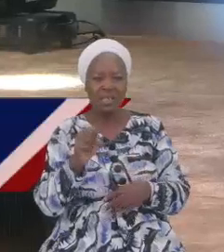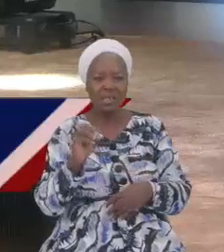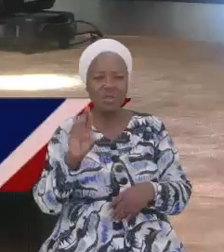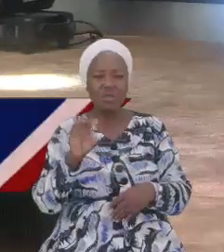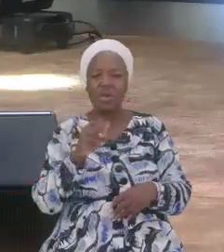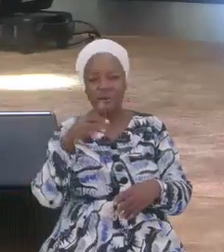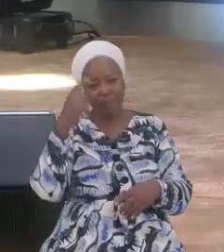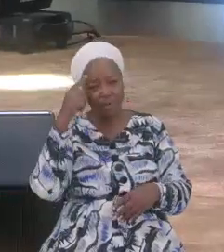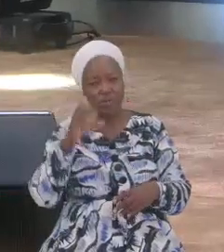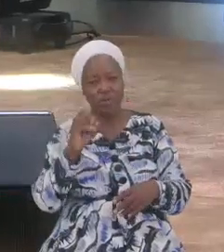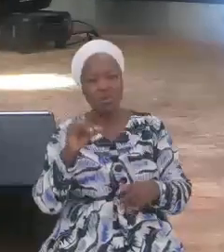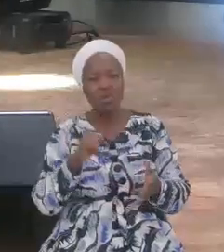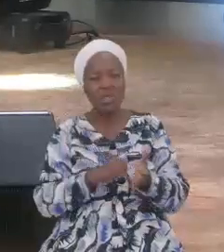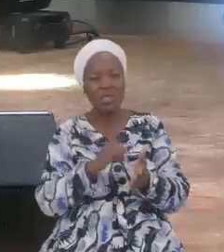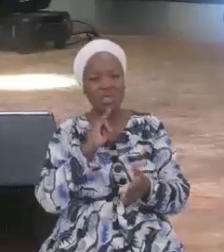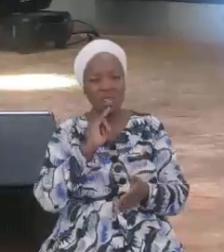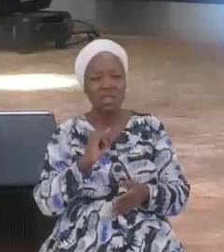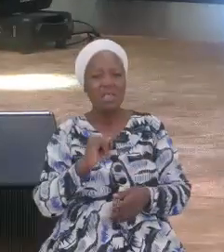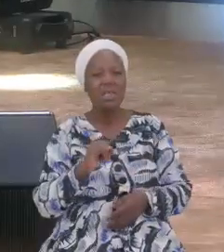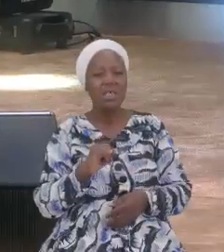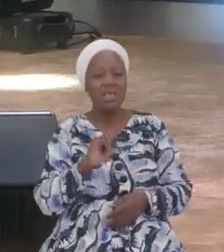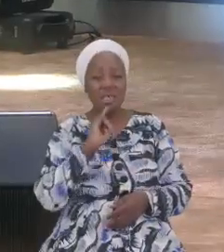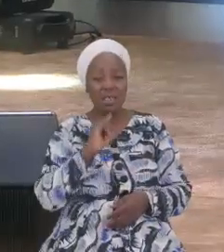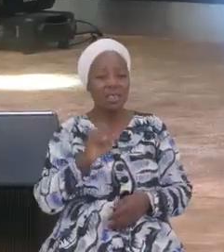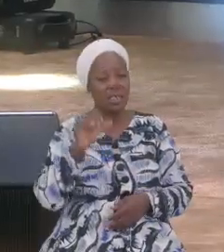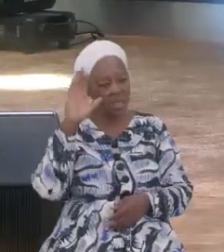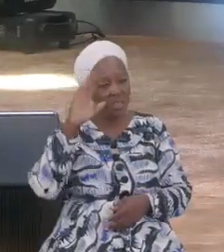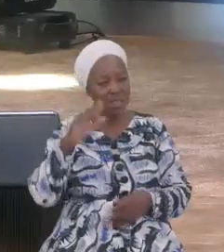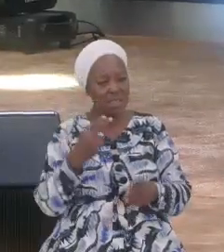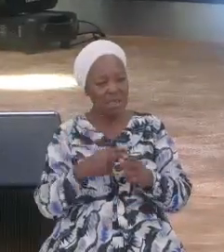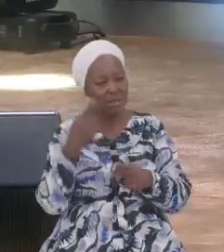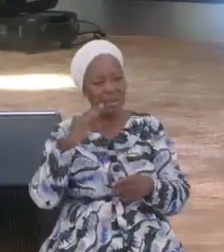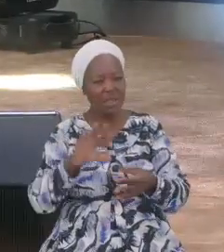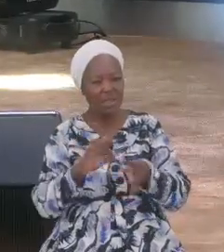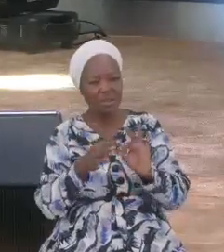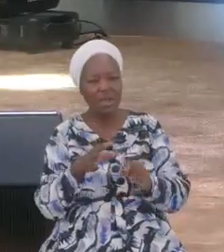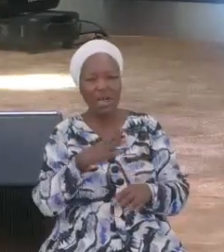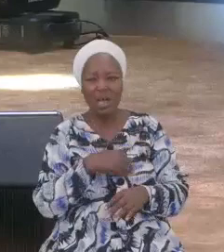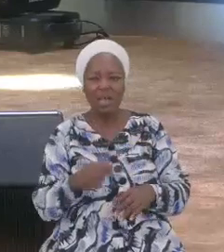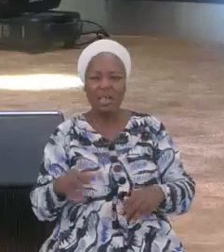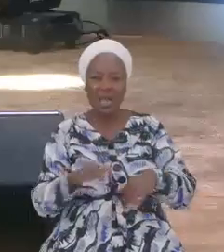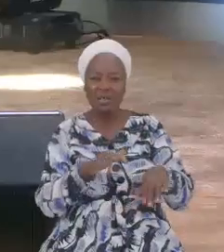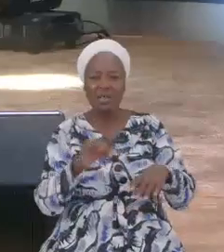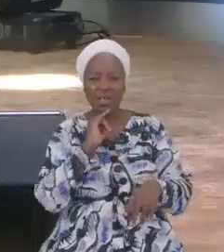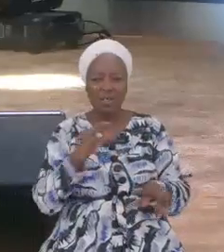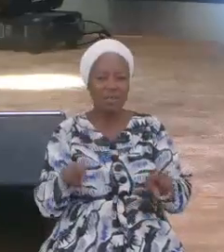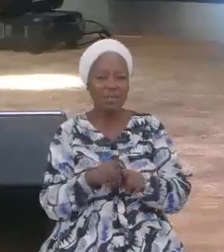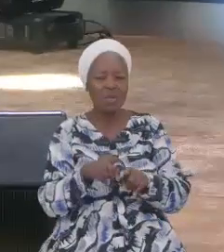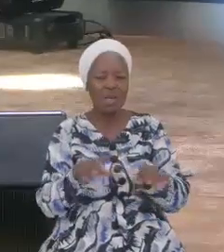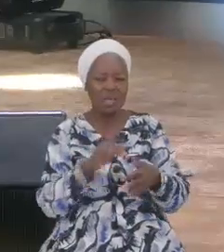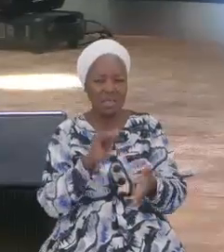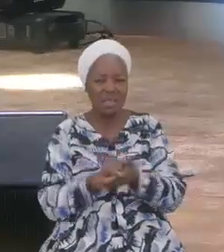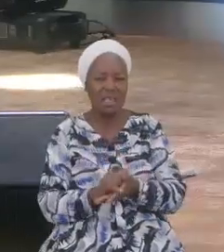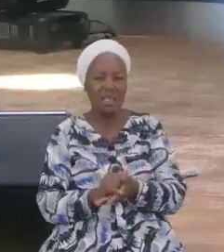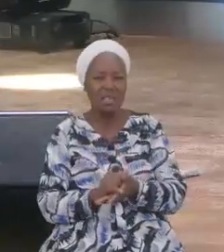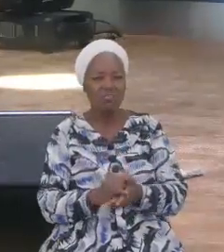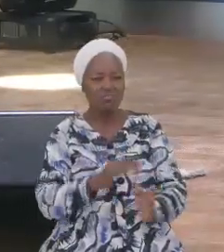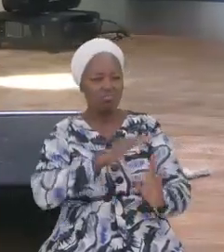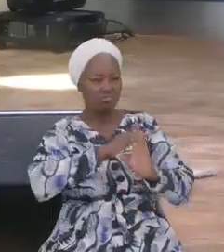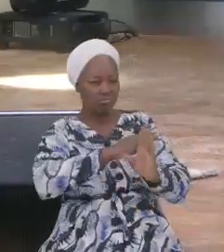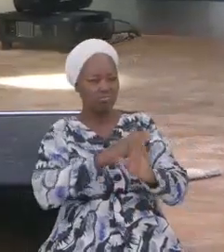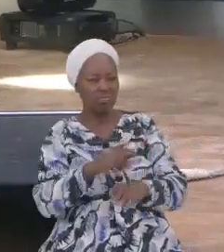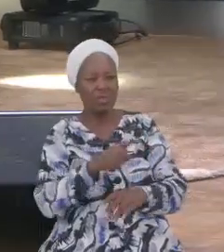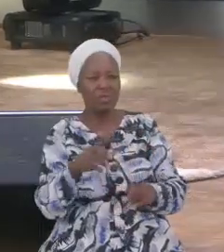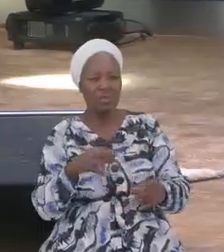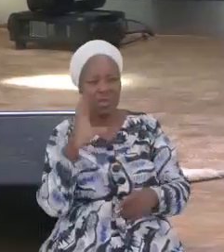is his name by interpretation, and his action is also like that, withstood them, seeking to